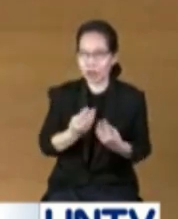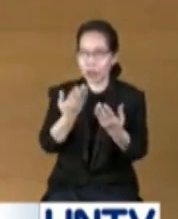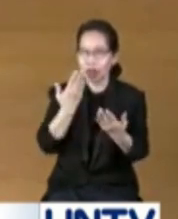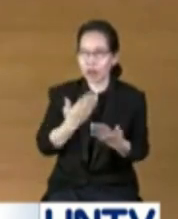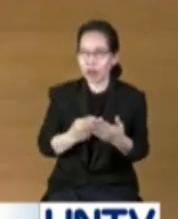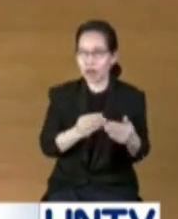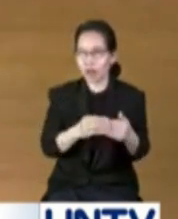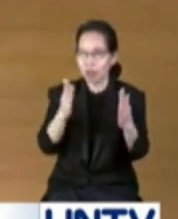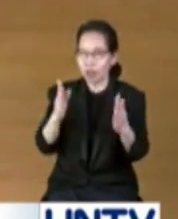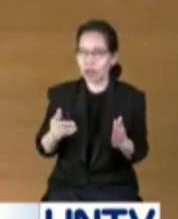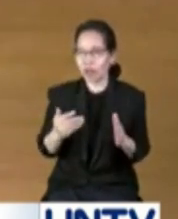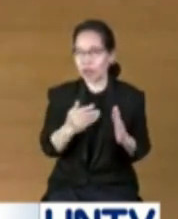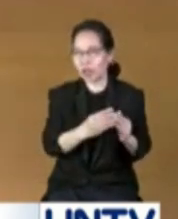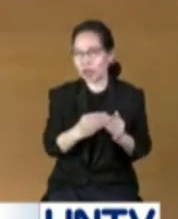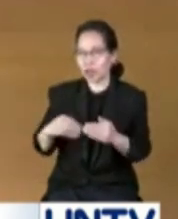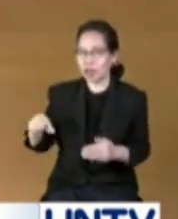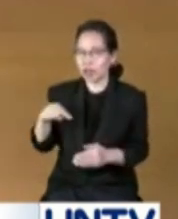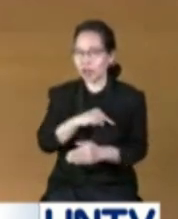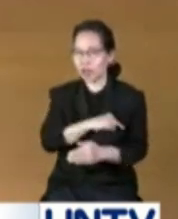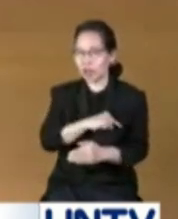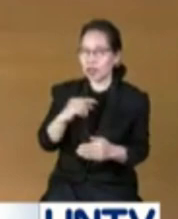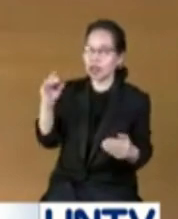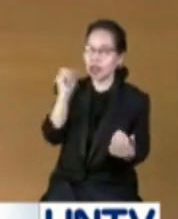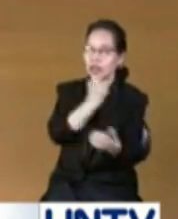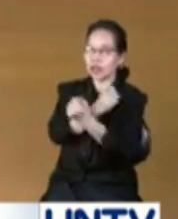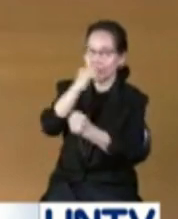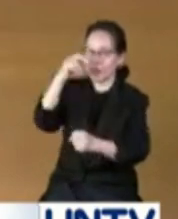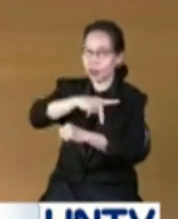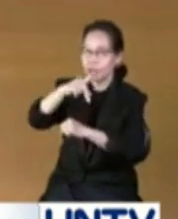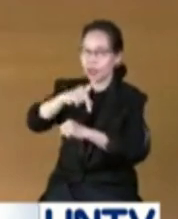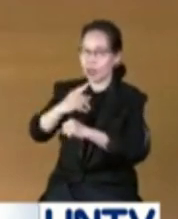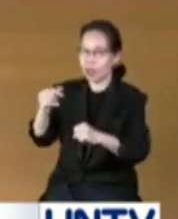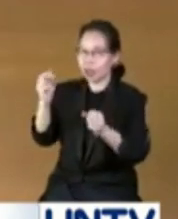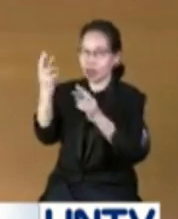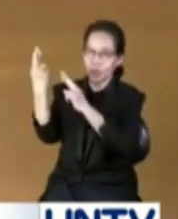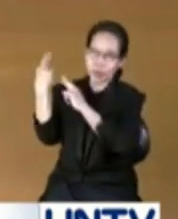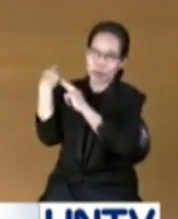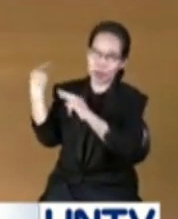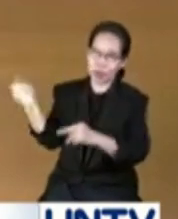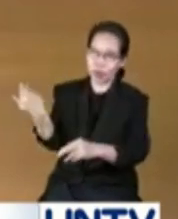guidance. They love the Philippines and have responded to our call.